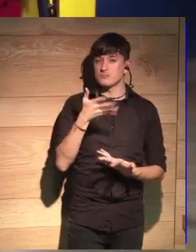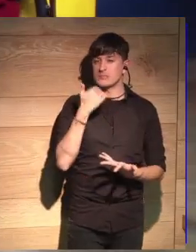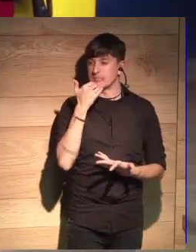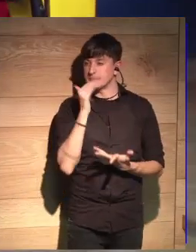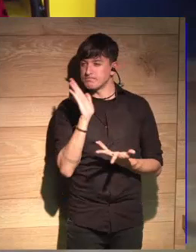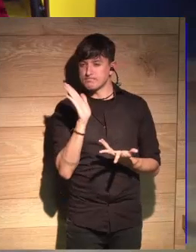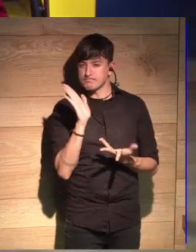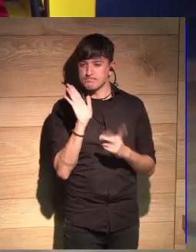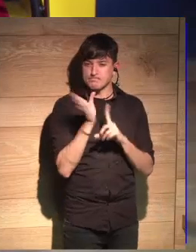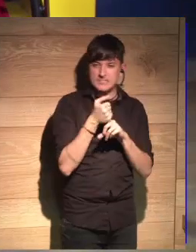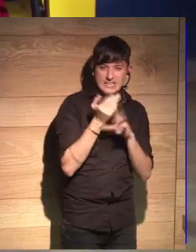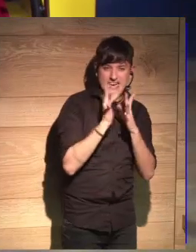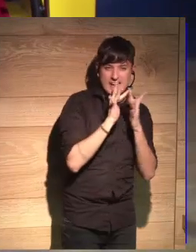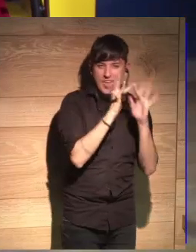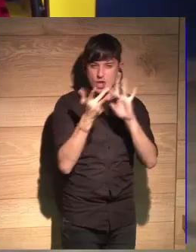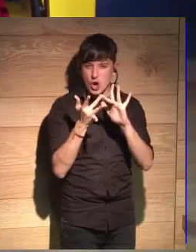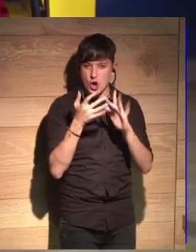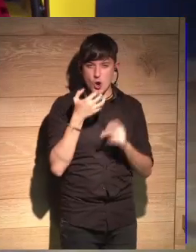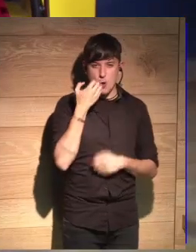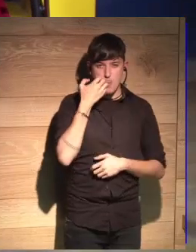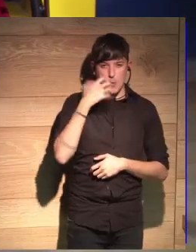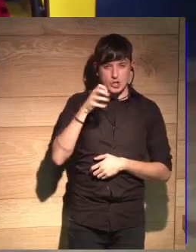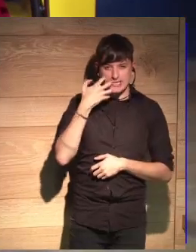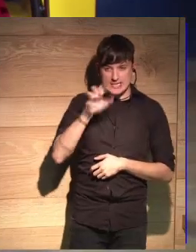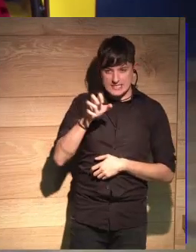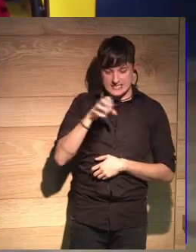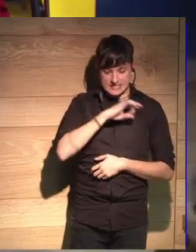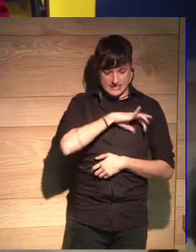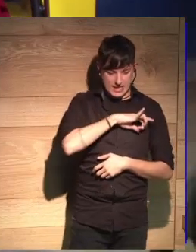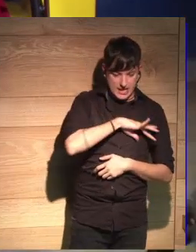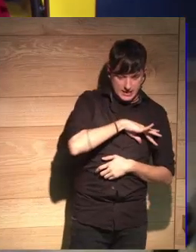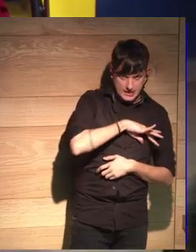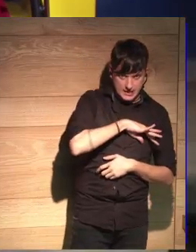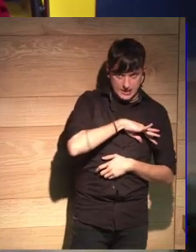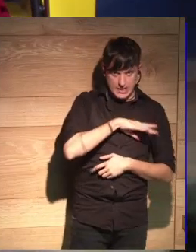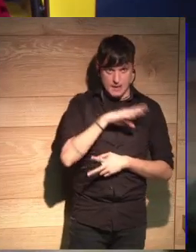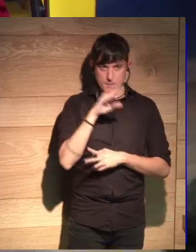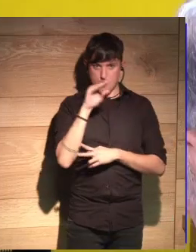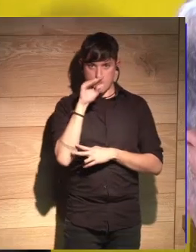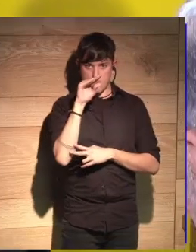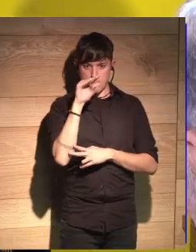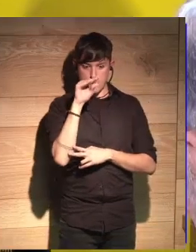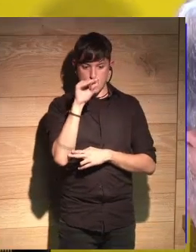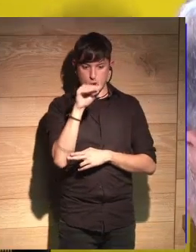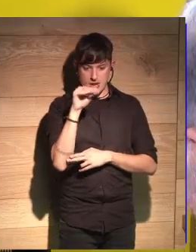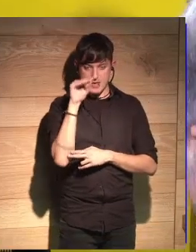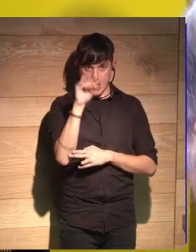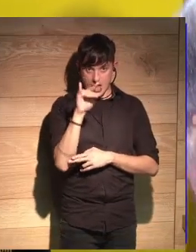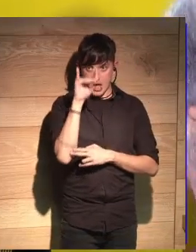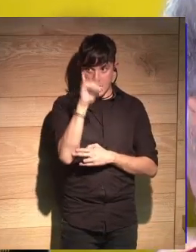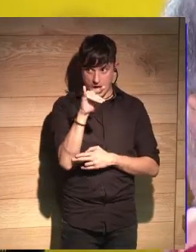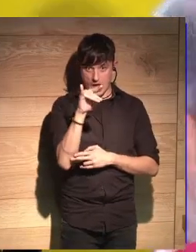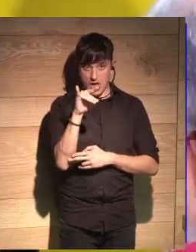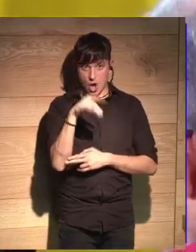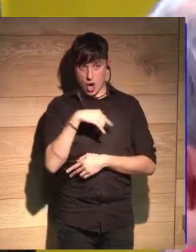do you find any relationship between the protests in Chile, Bolivia,